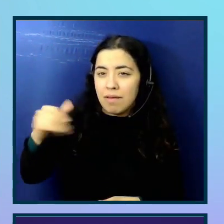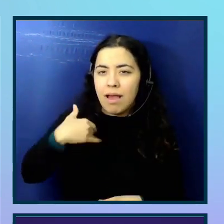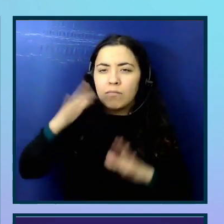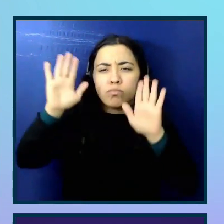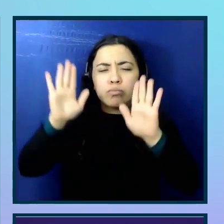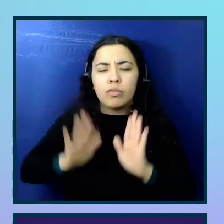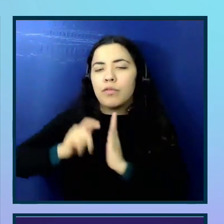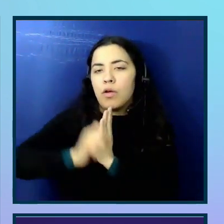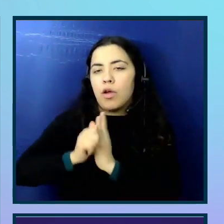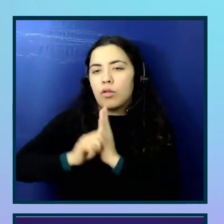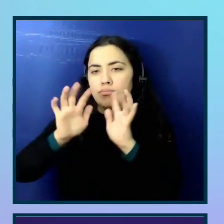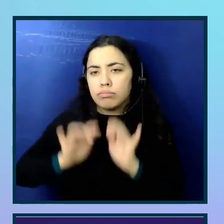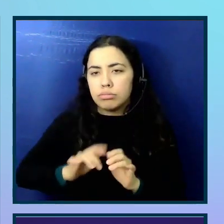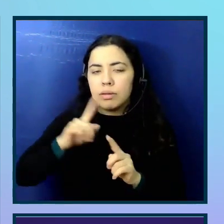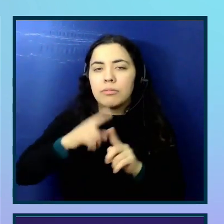different types of